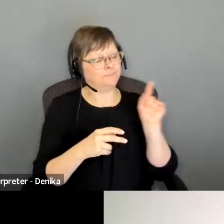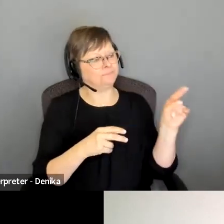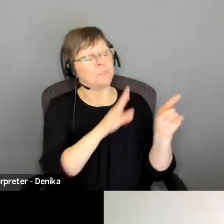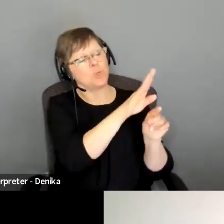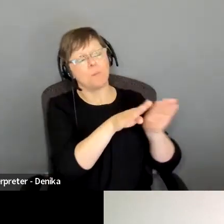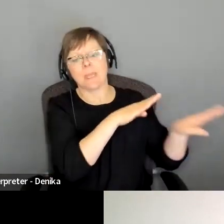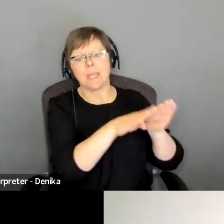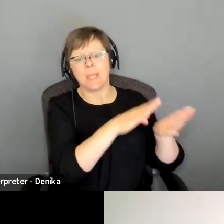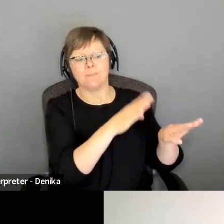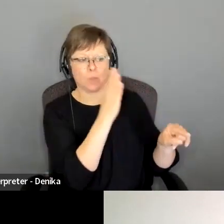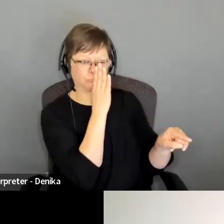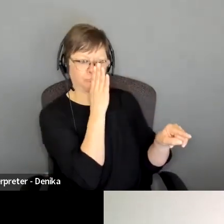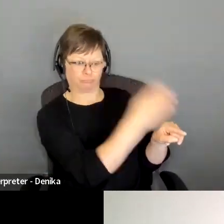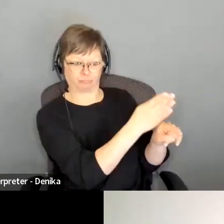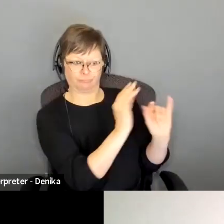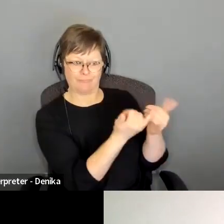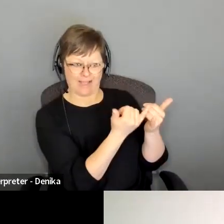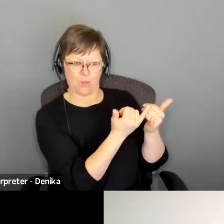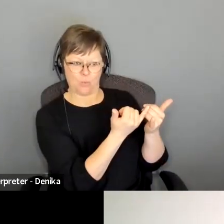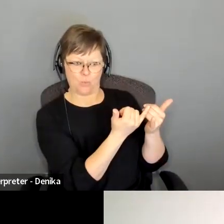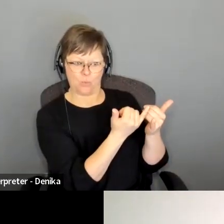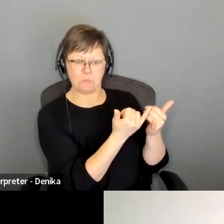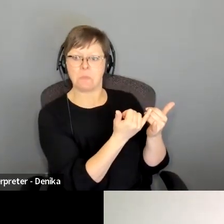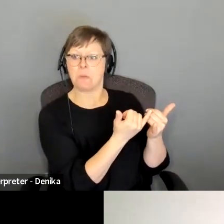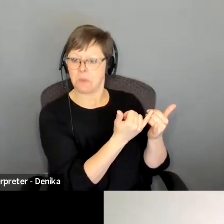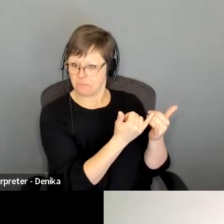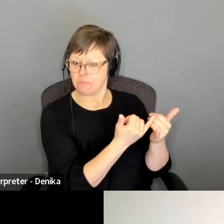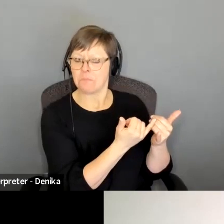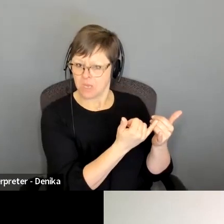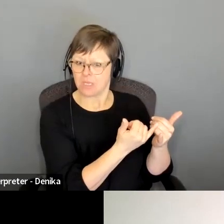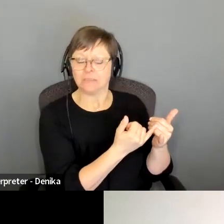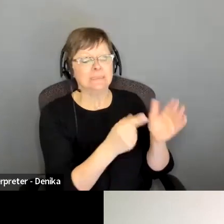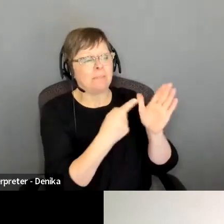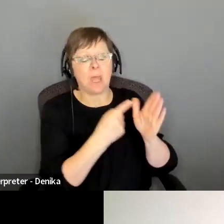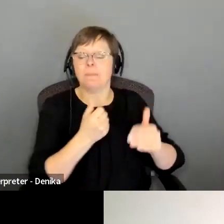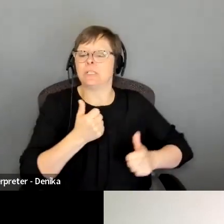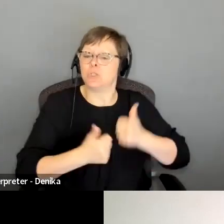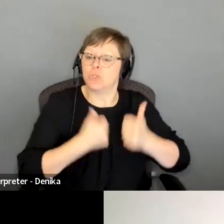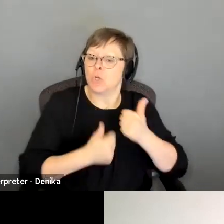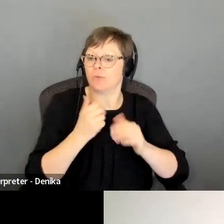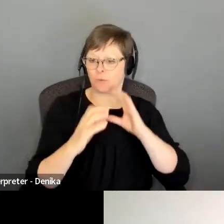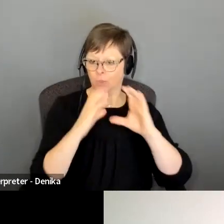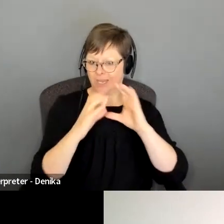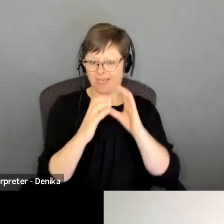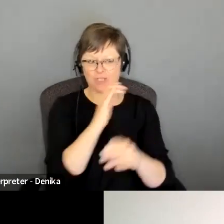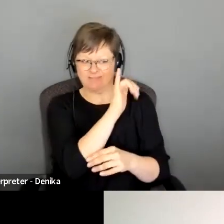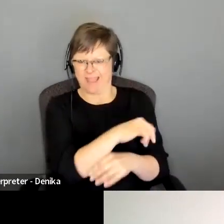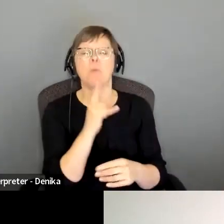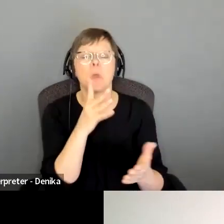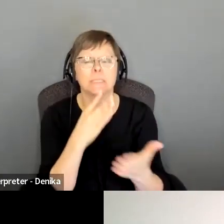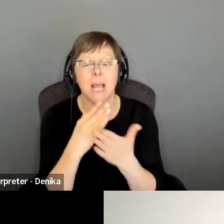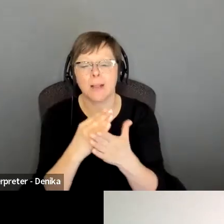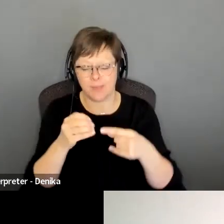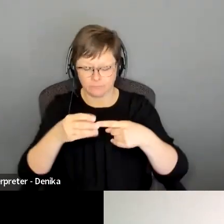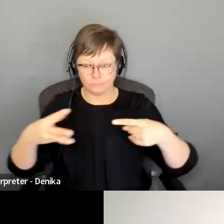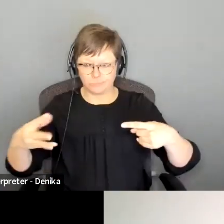way that doesn't encourage escalation? And that's an assertive model, assertive communication tool that we'll talk about. But there are lots of